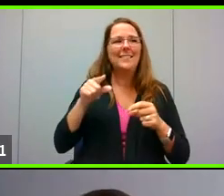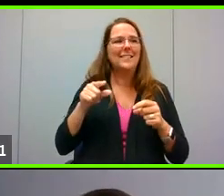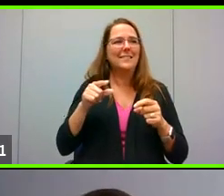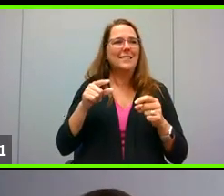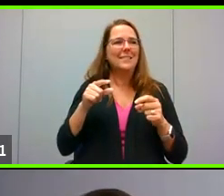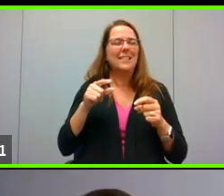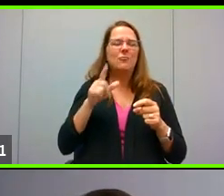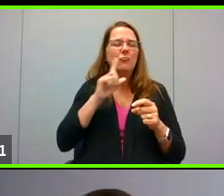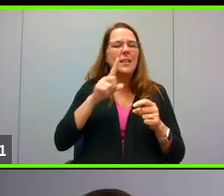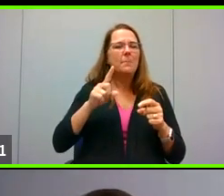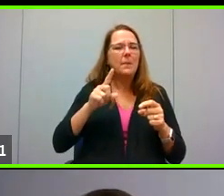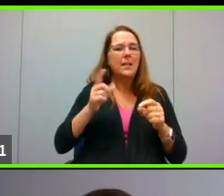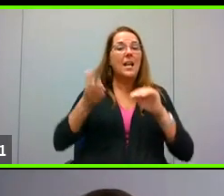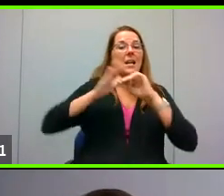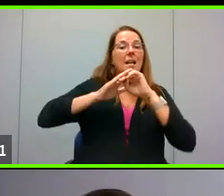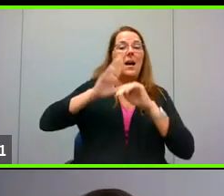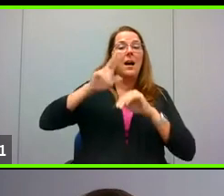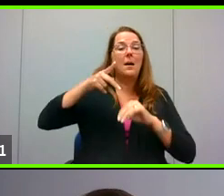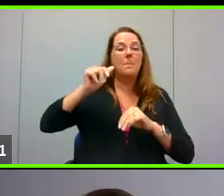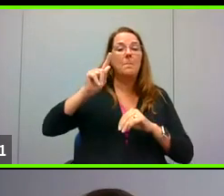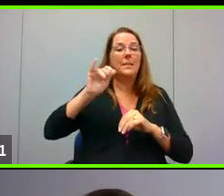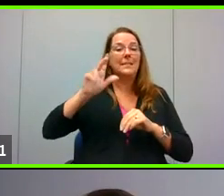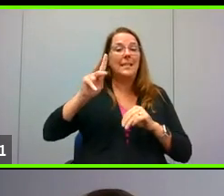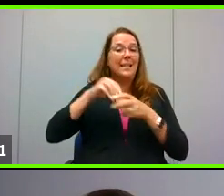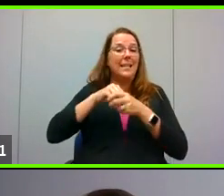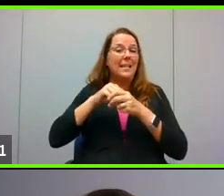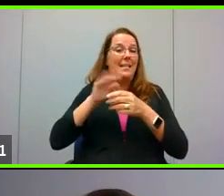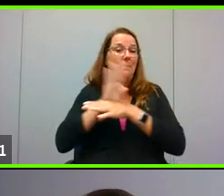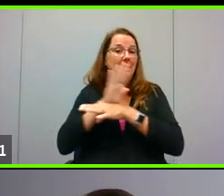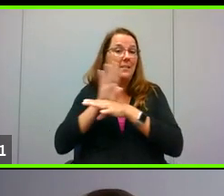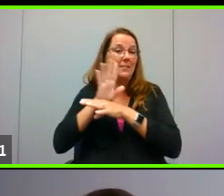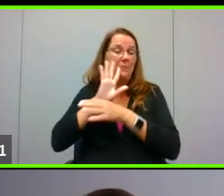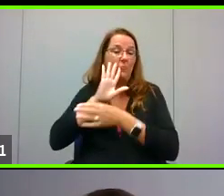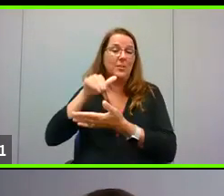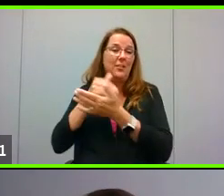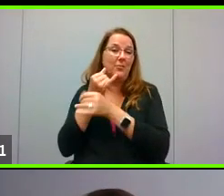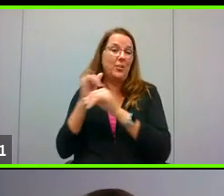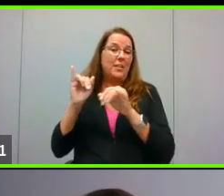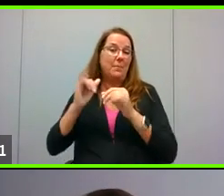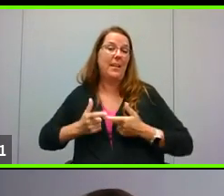in business for the Centers for Independent Living, I think.